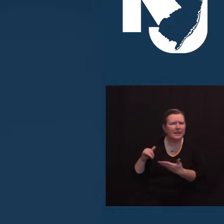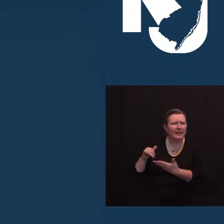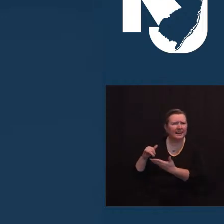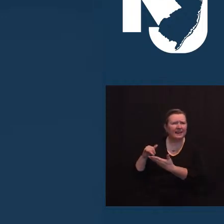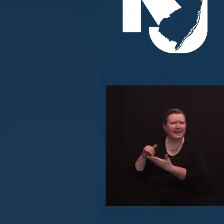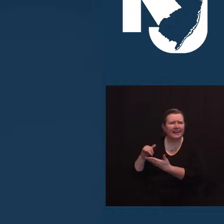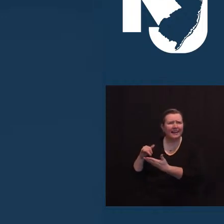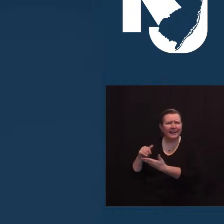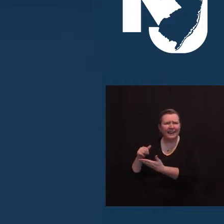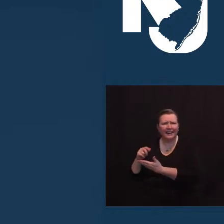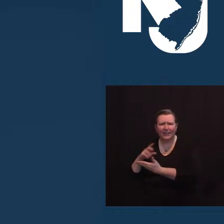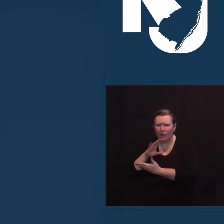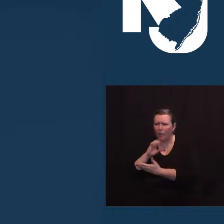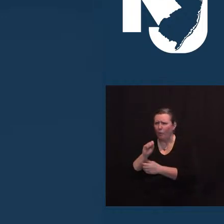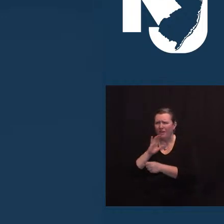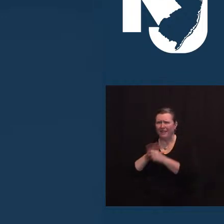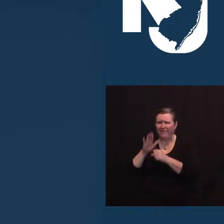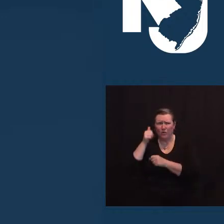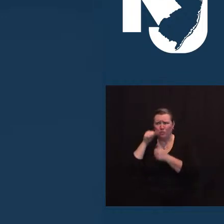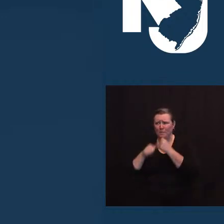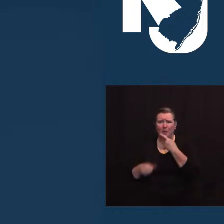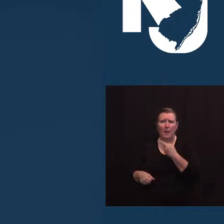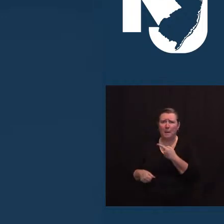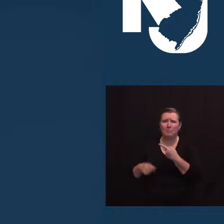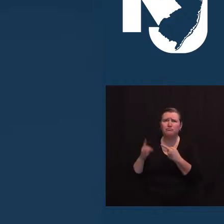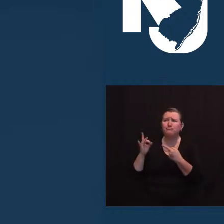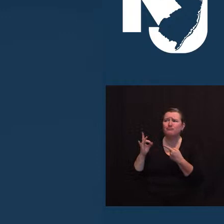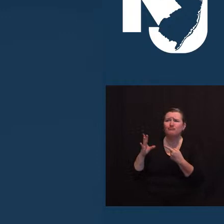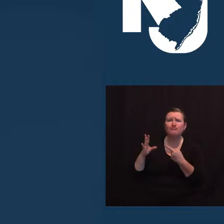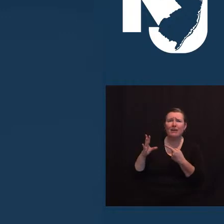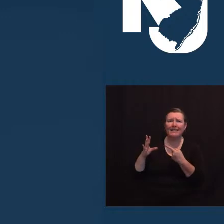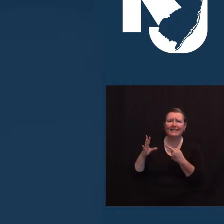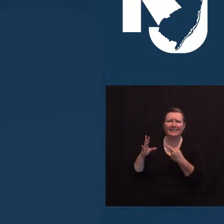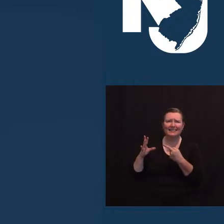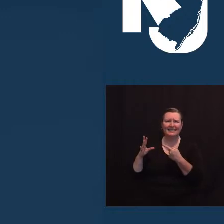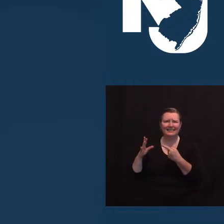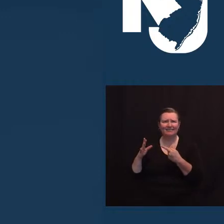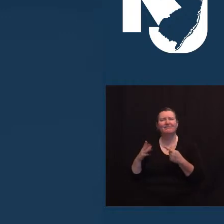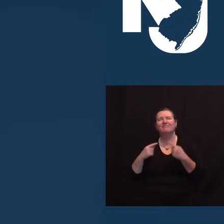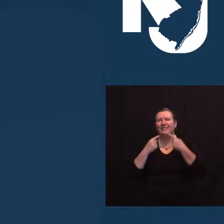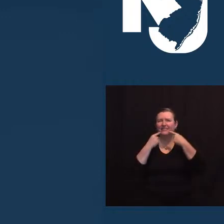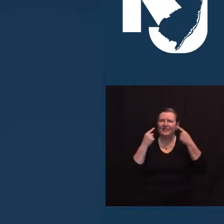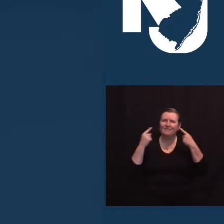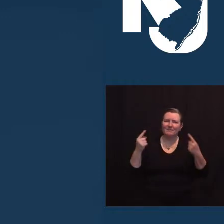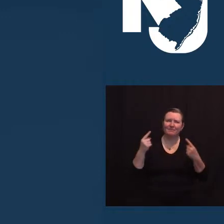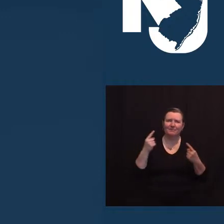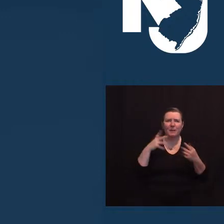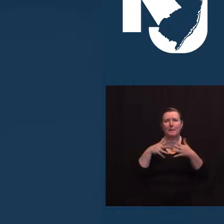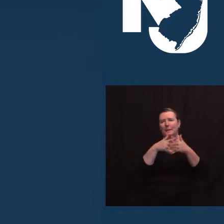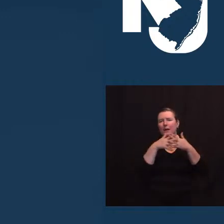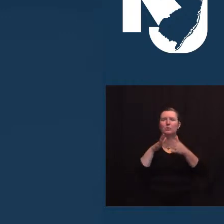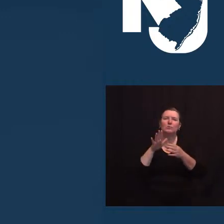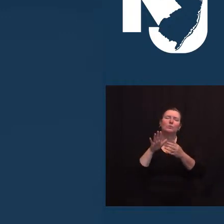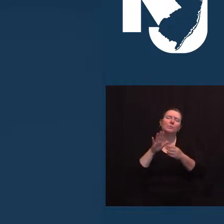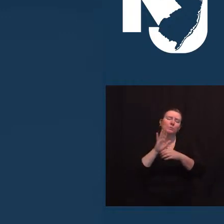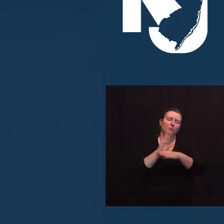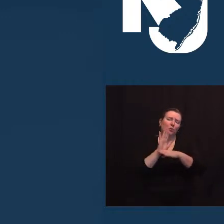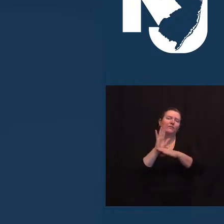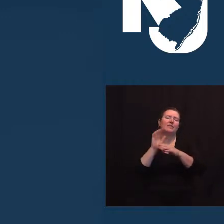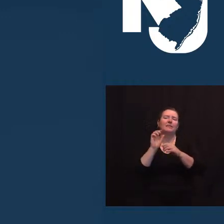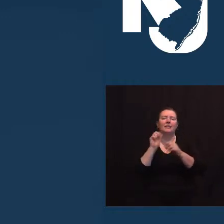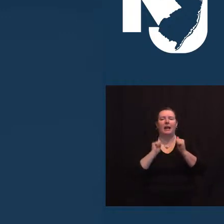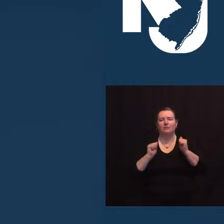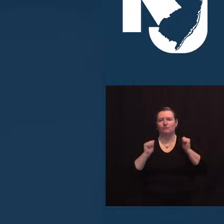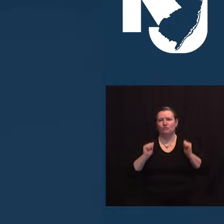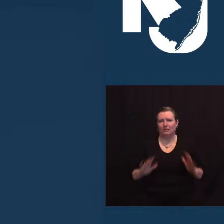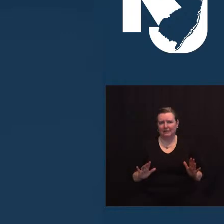memories of Barbara Stanwyck. She was one of my favorites, one of the great American movie actresses. He spent his summers working, Pat, I'm not sure, you may have as